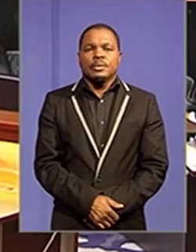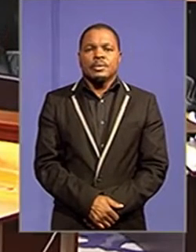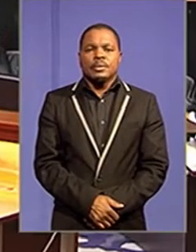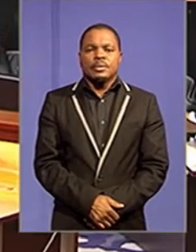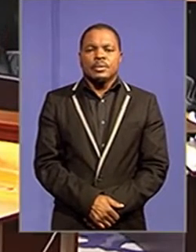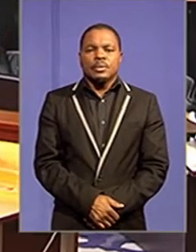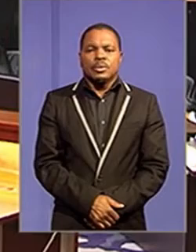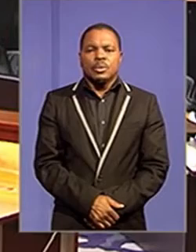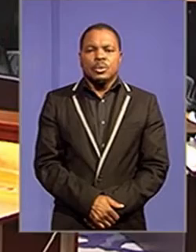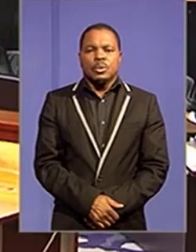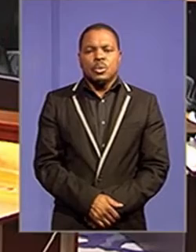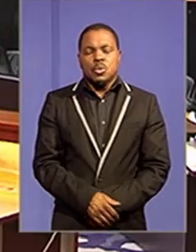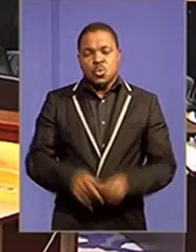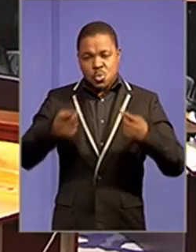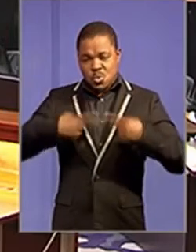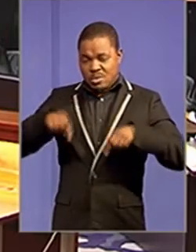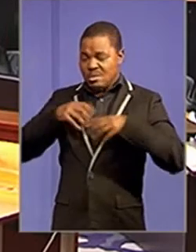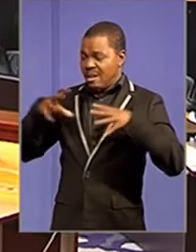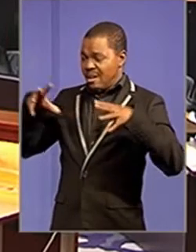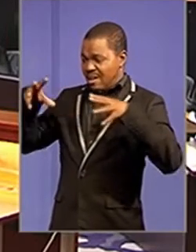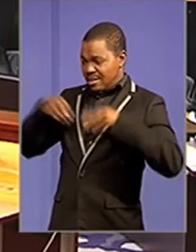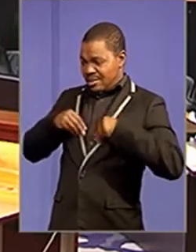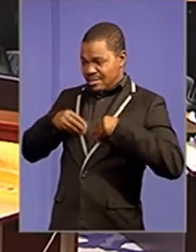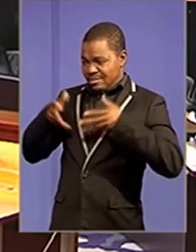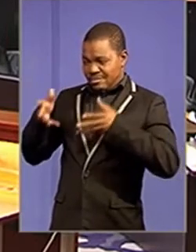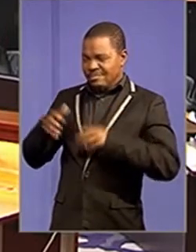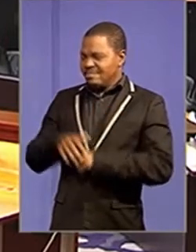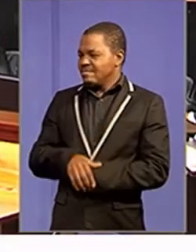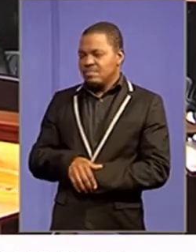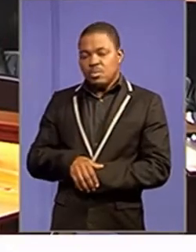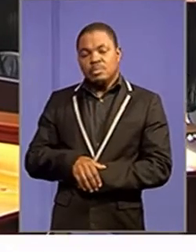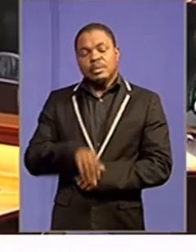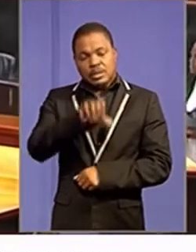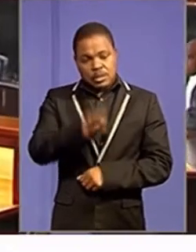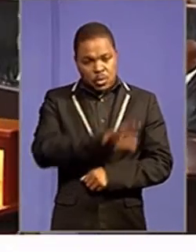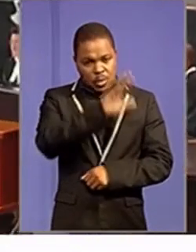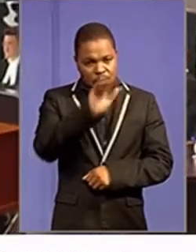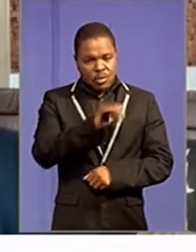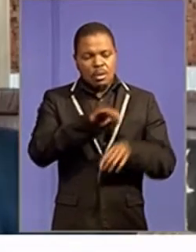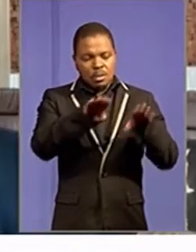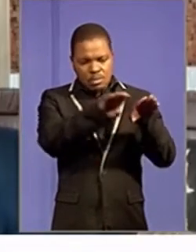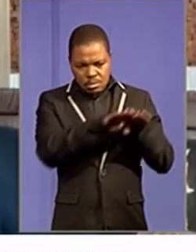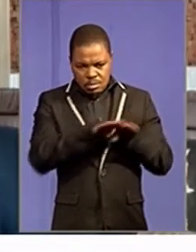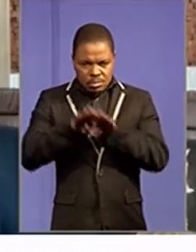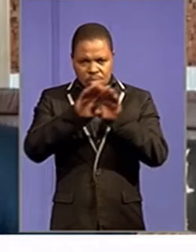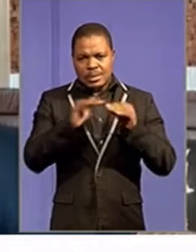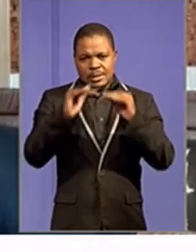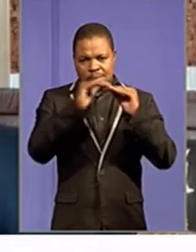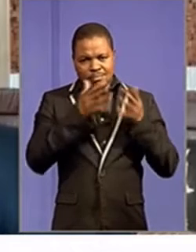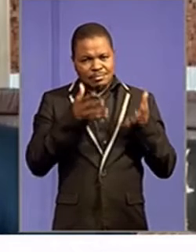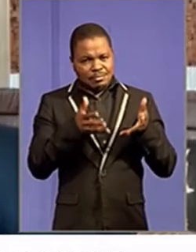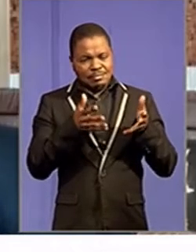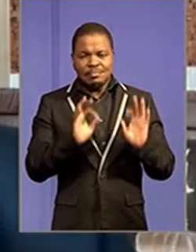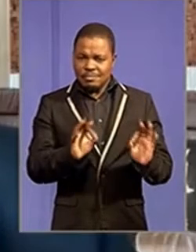Should not be acceptable in a constitutional democracy such as ours